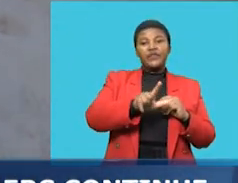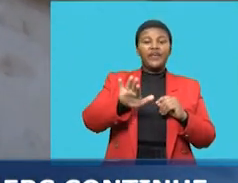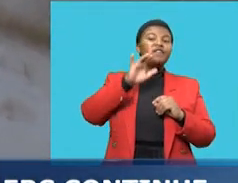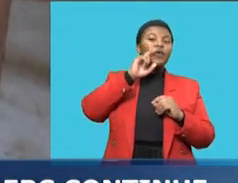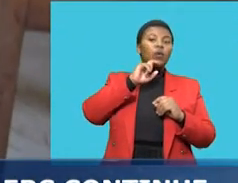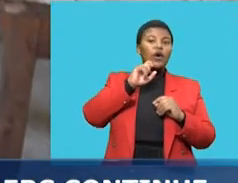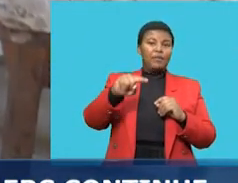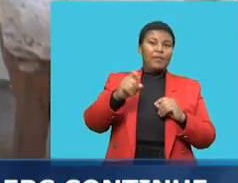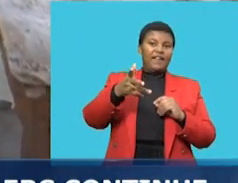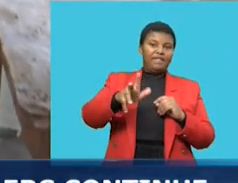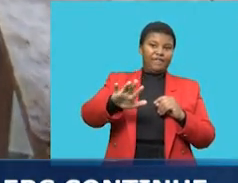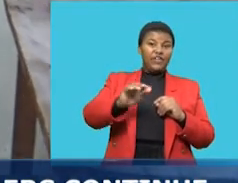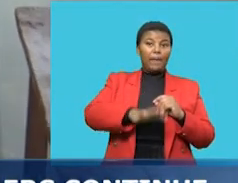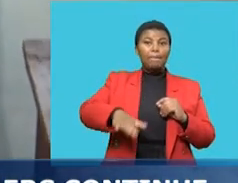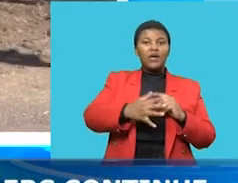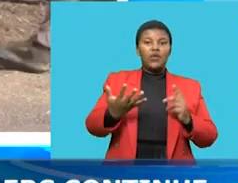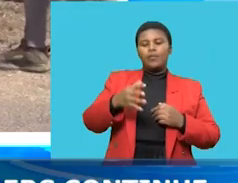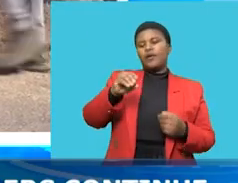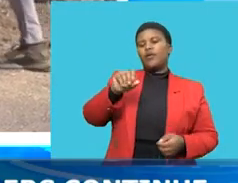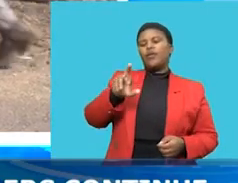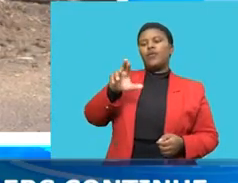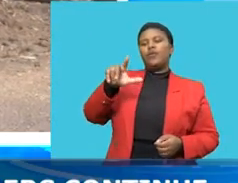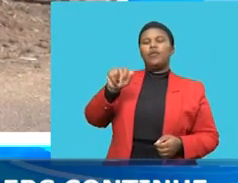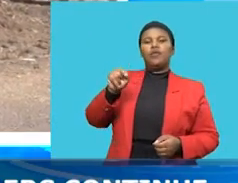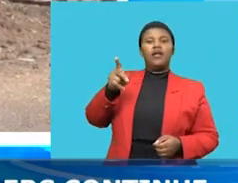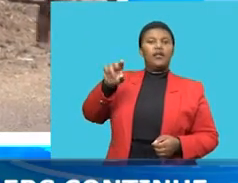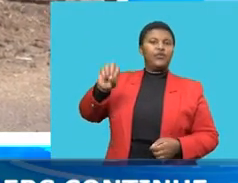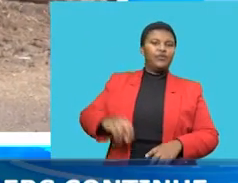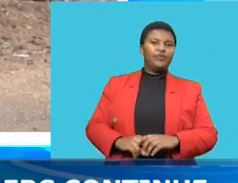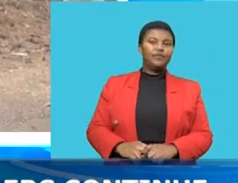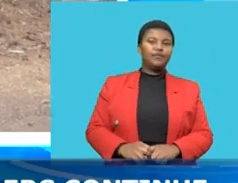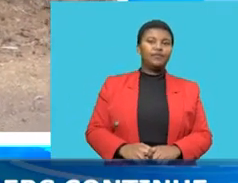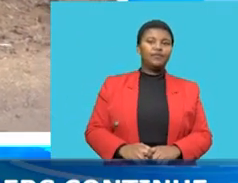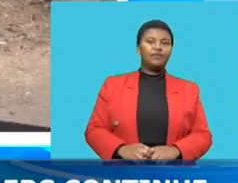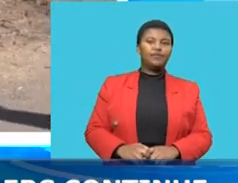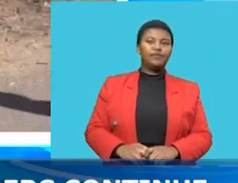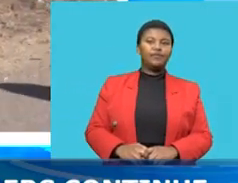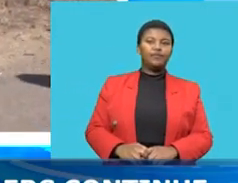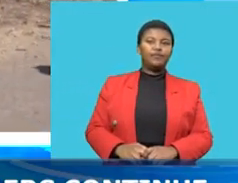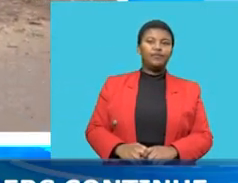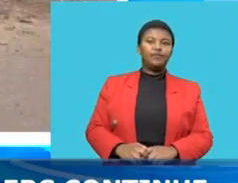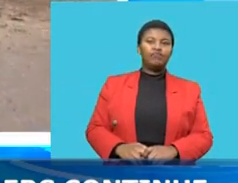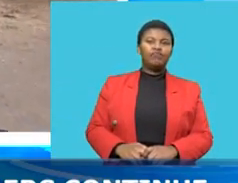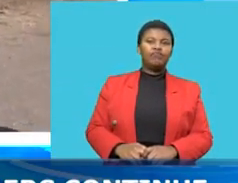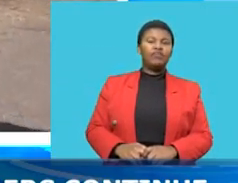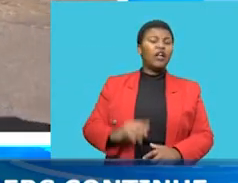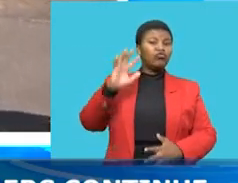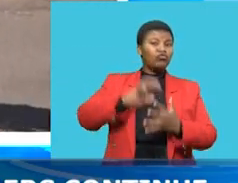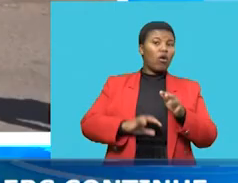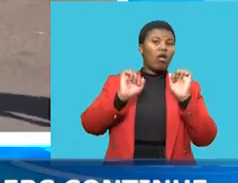asixhenxe anesihlanu wakwindawo yaseOrlando East. Ibali likamakhulu laqala kwisikhululo iSoweto